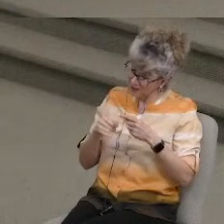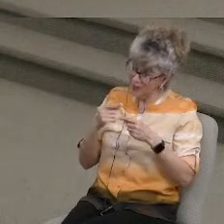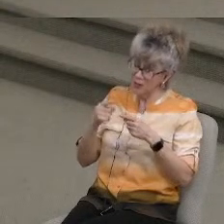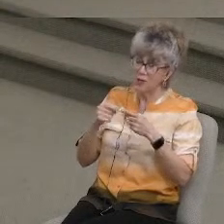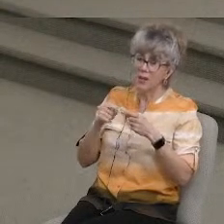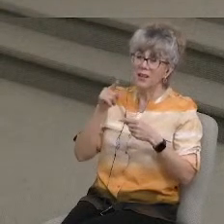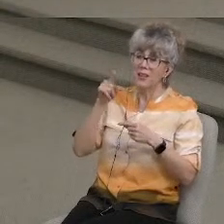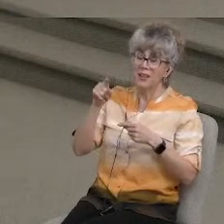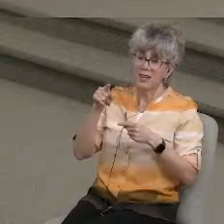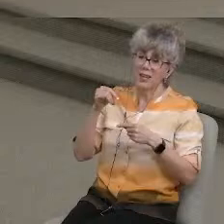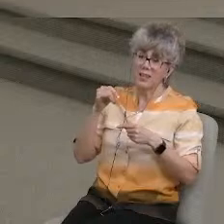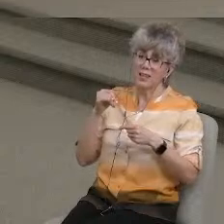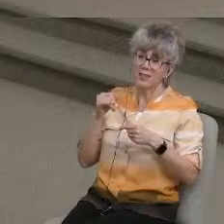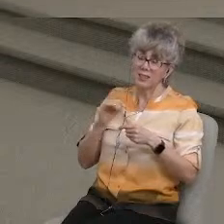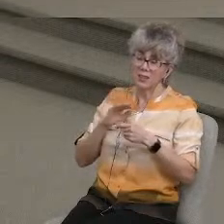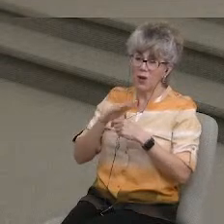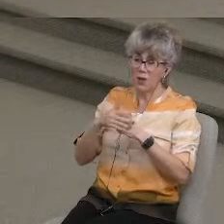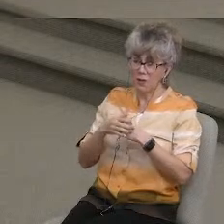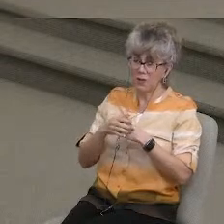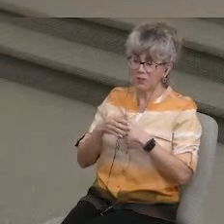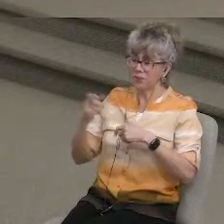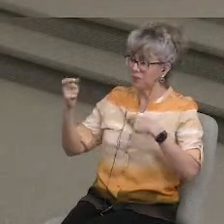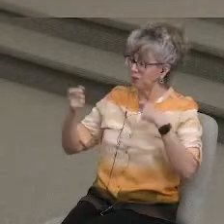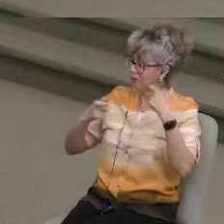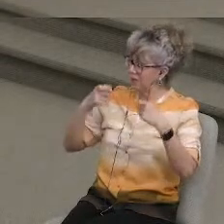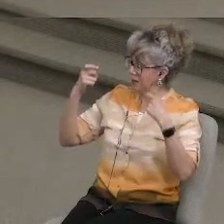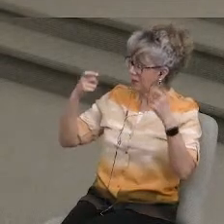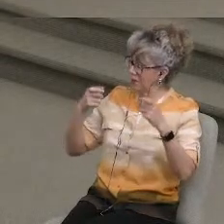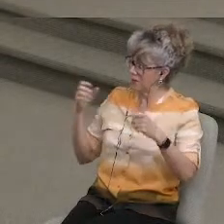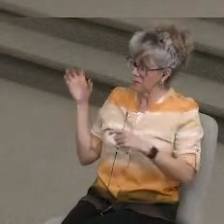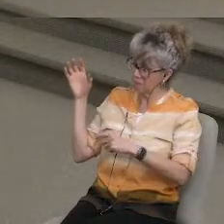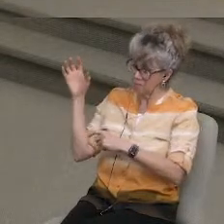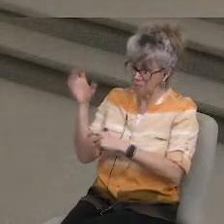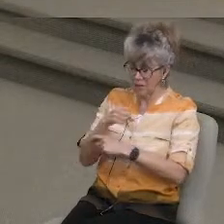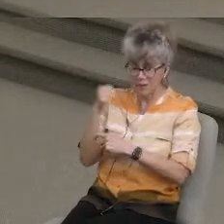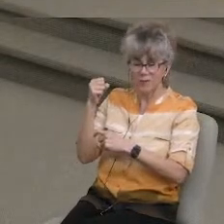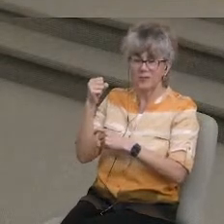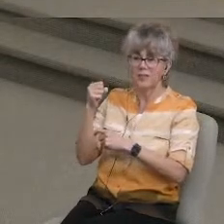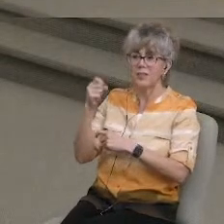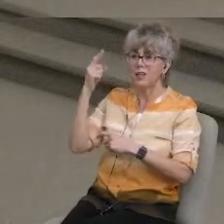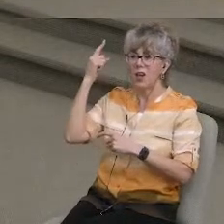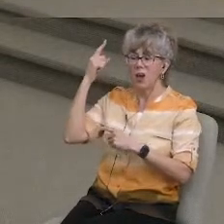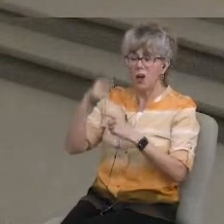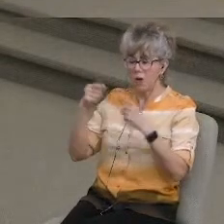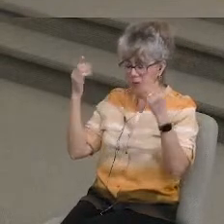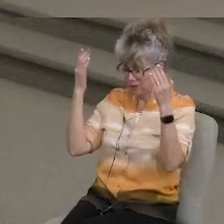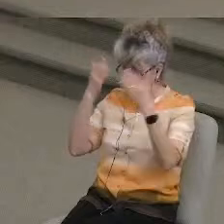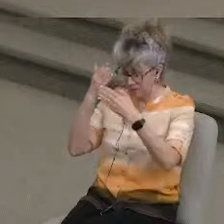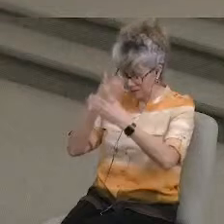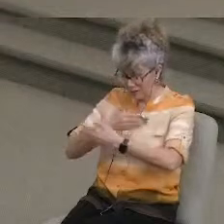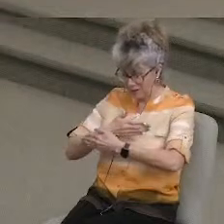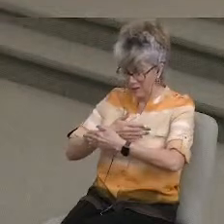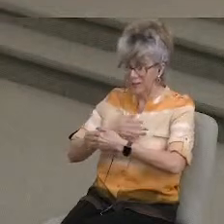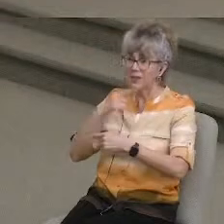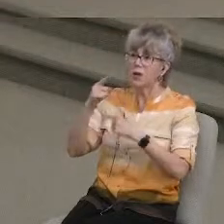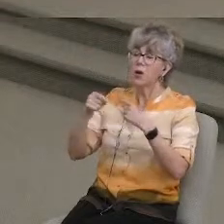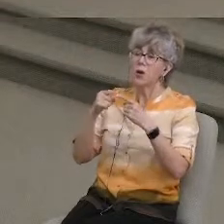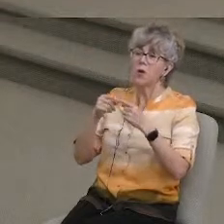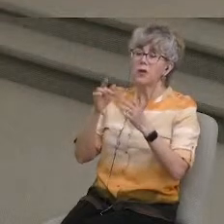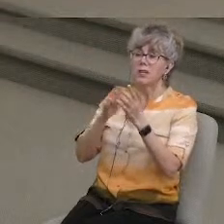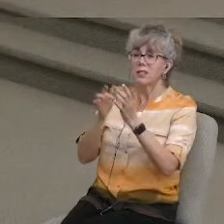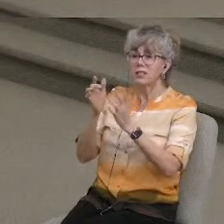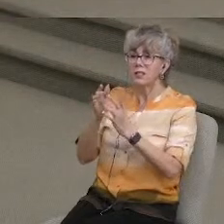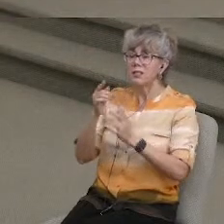victory is snatched from the jaws of defeat and darkness. When Jesus said, "It is finished," he was